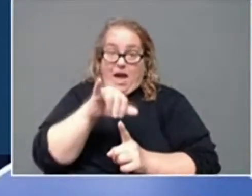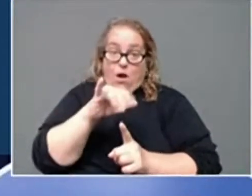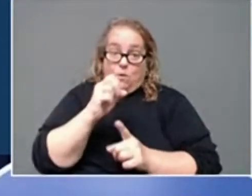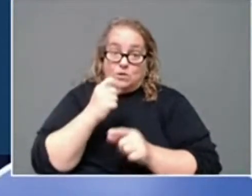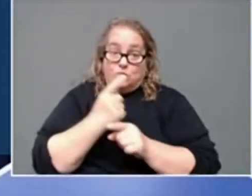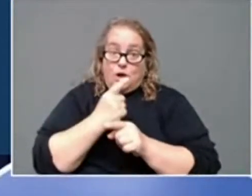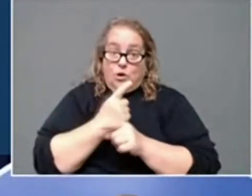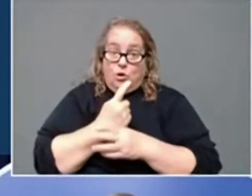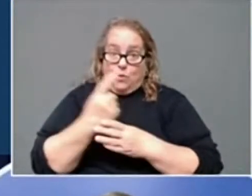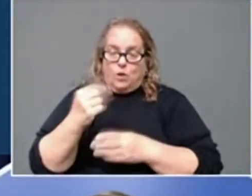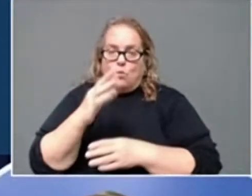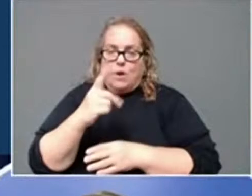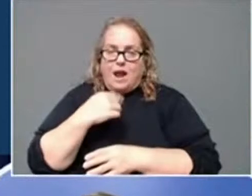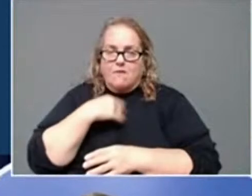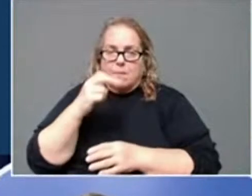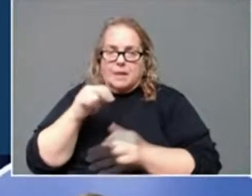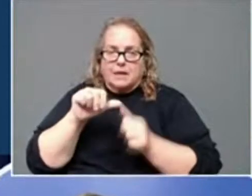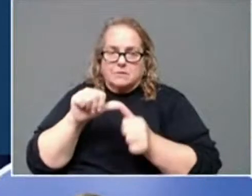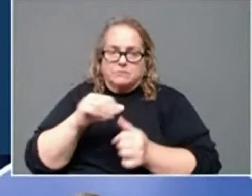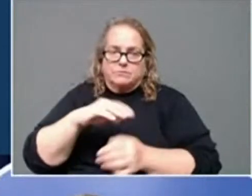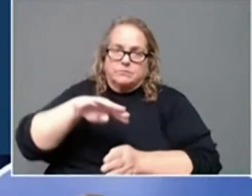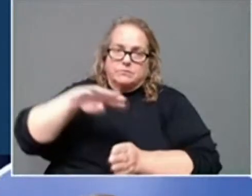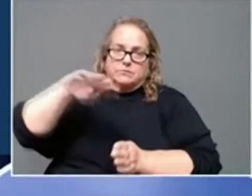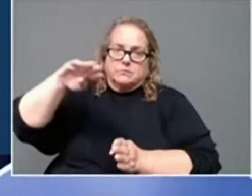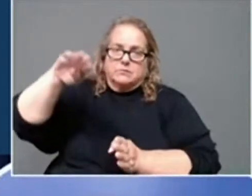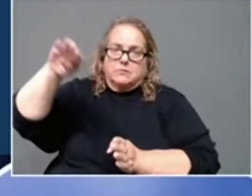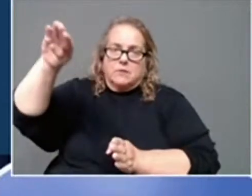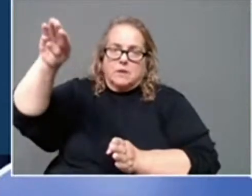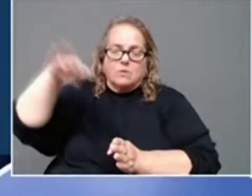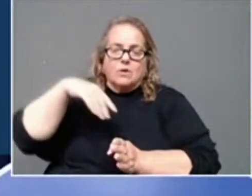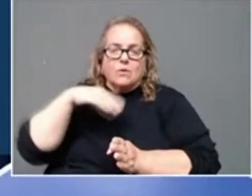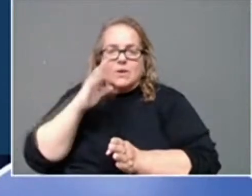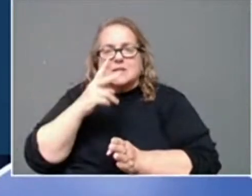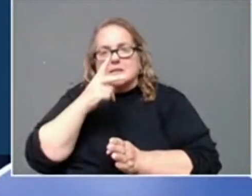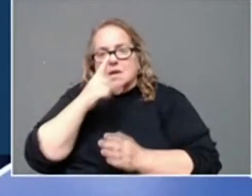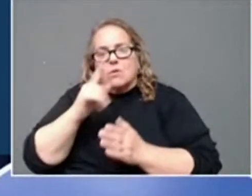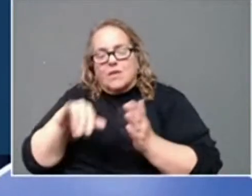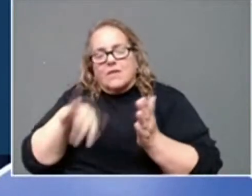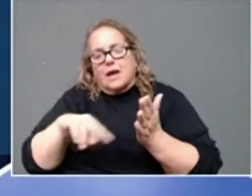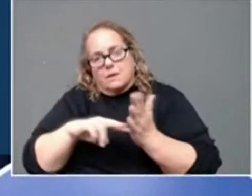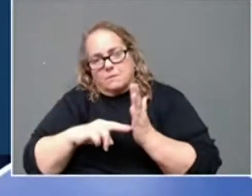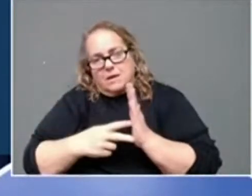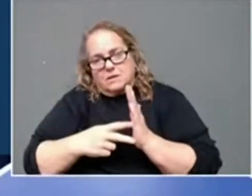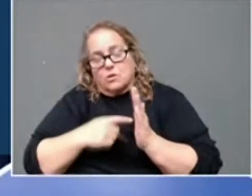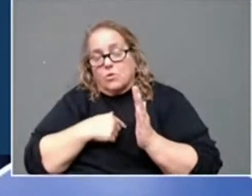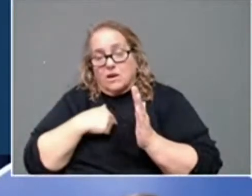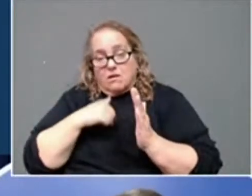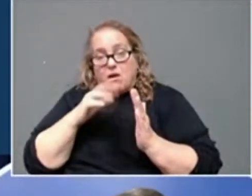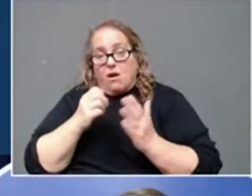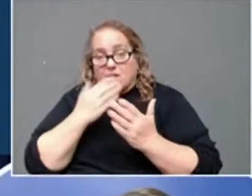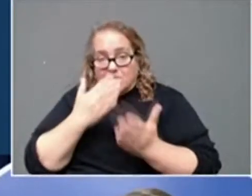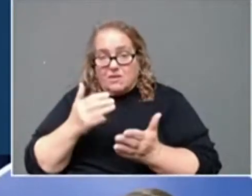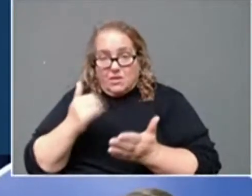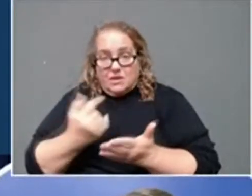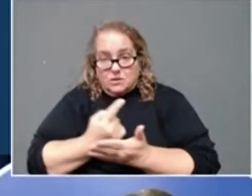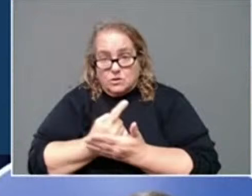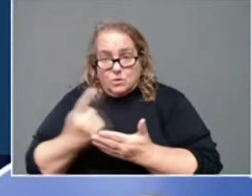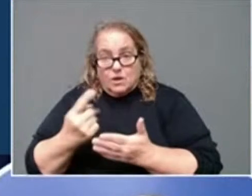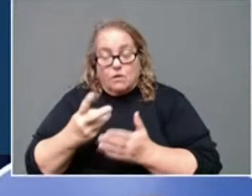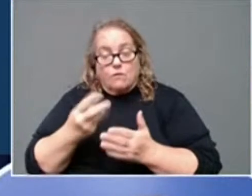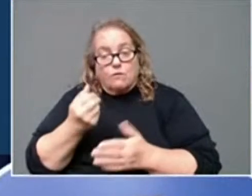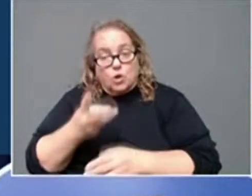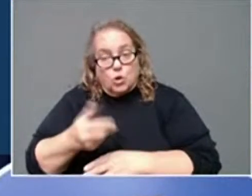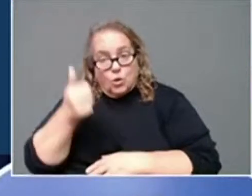weeks ago. We'll see what this means. Certainly, we are grateful that this week had fewer cases than the